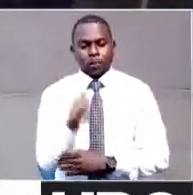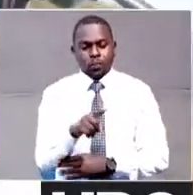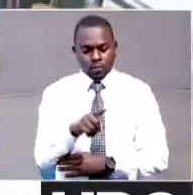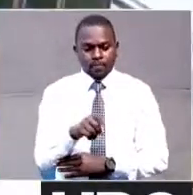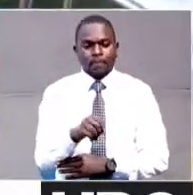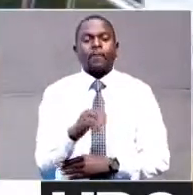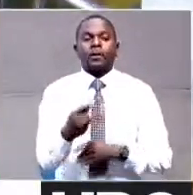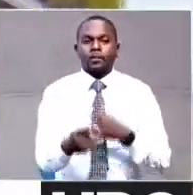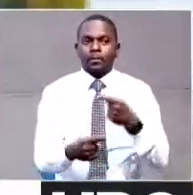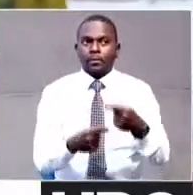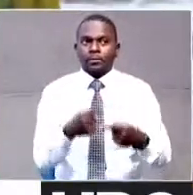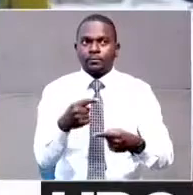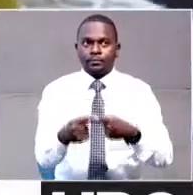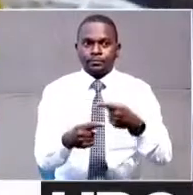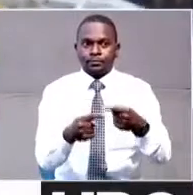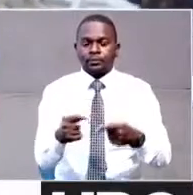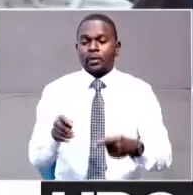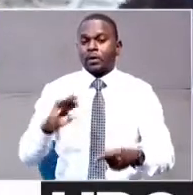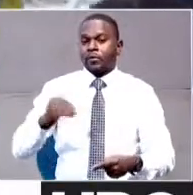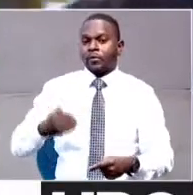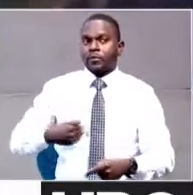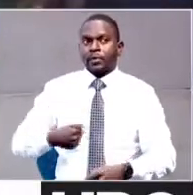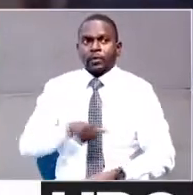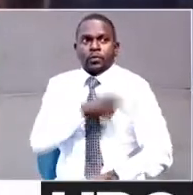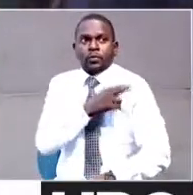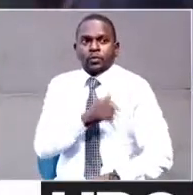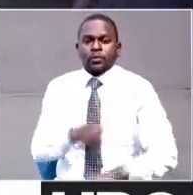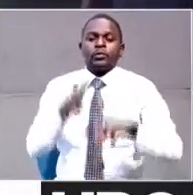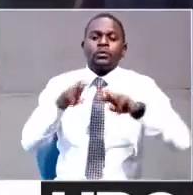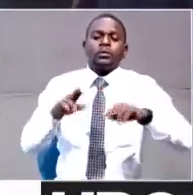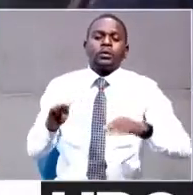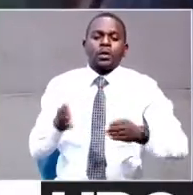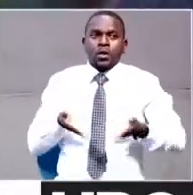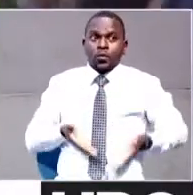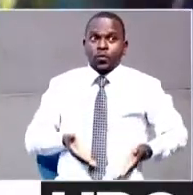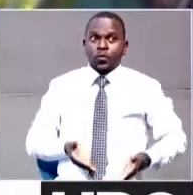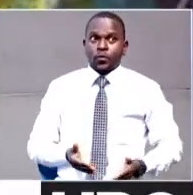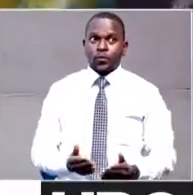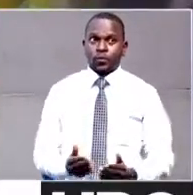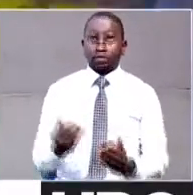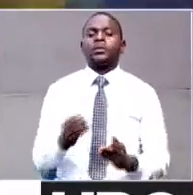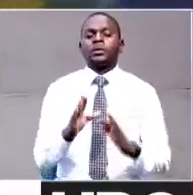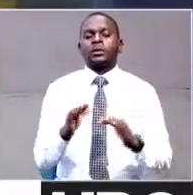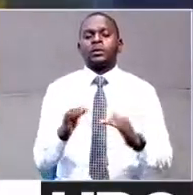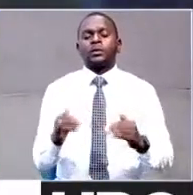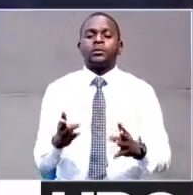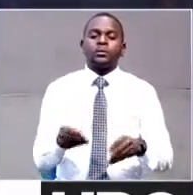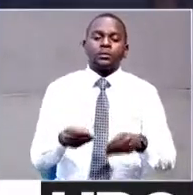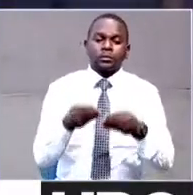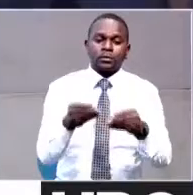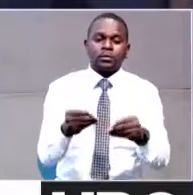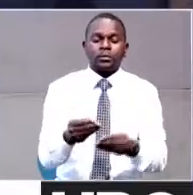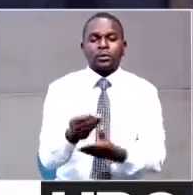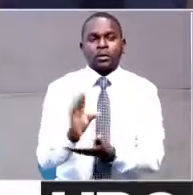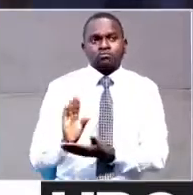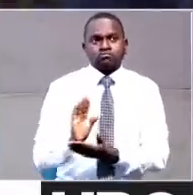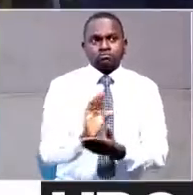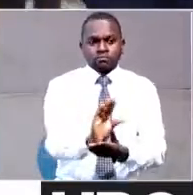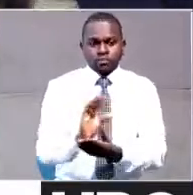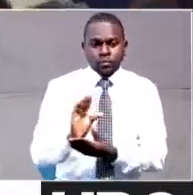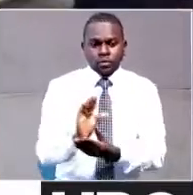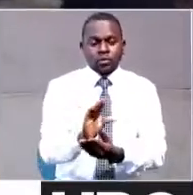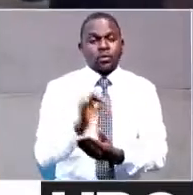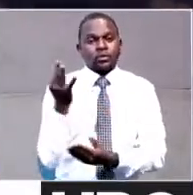she proceeded direct to the female ward to check on the mothers who had given birth, where she also distributed financial aid to the